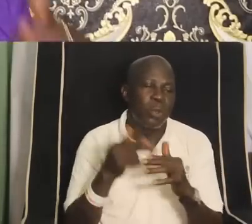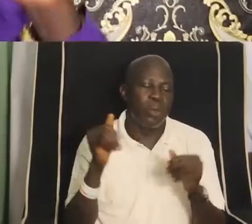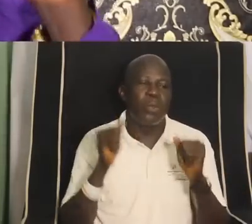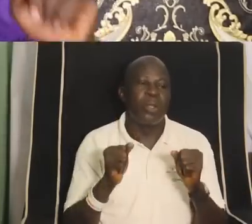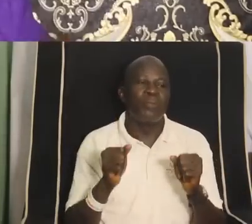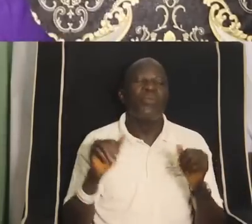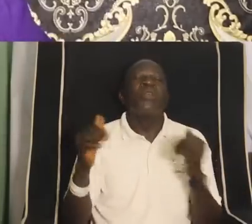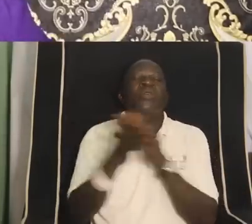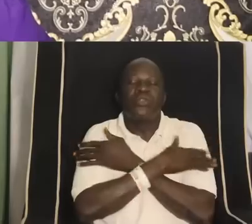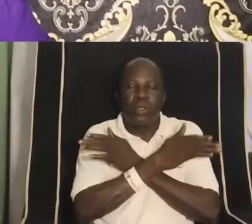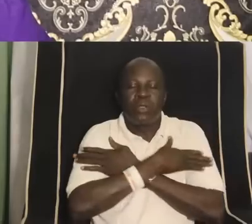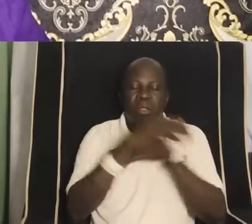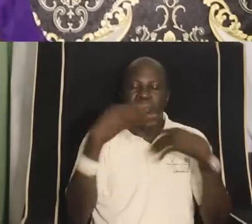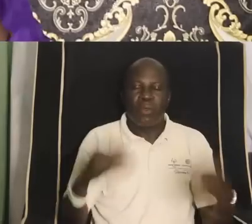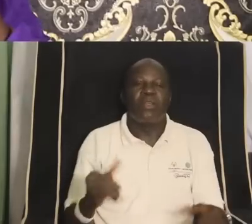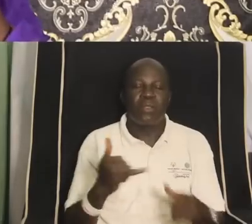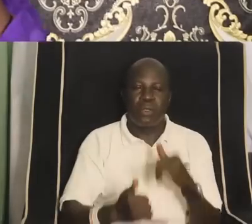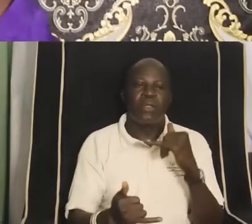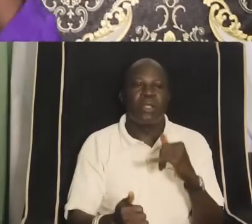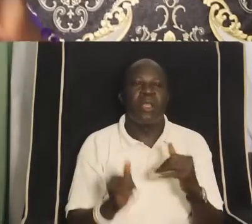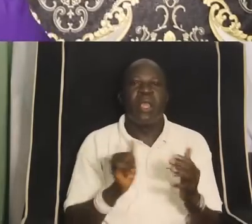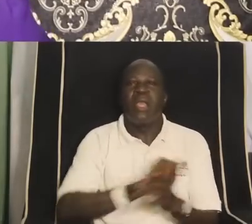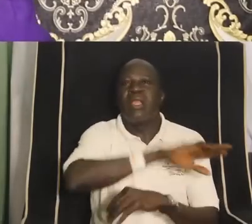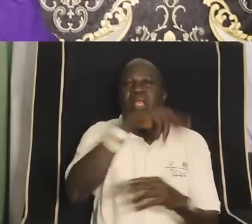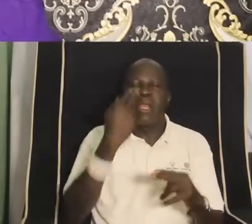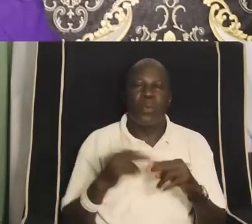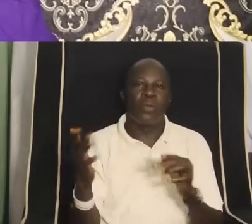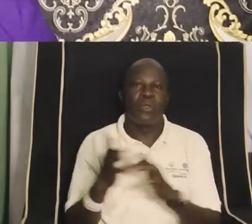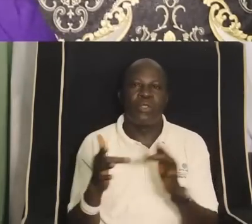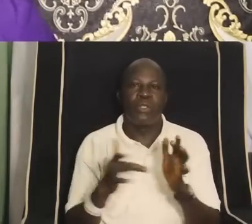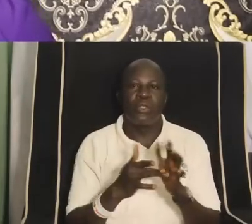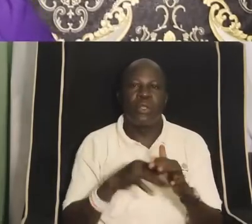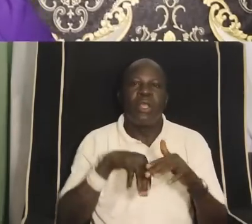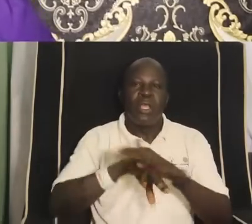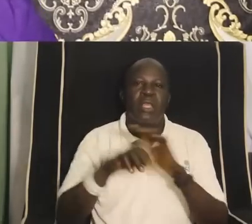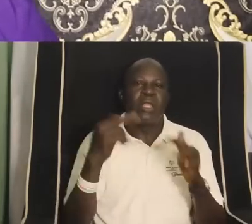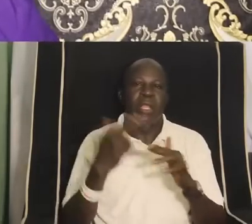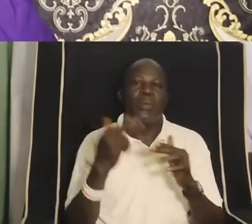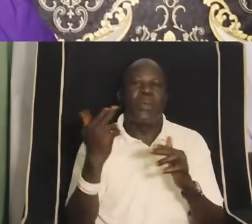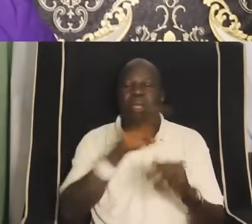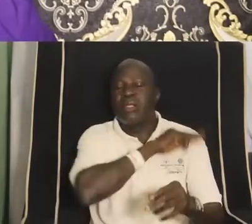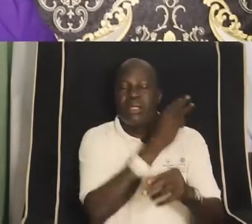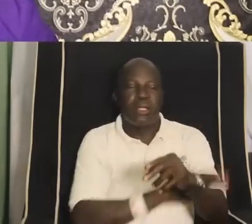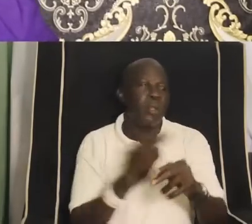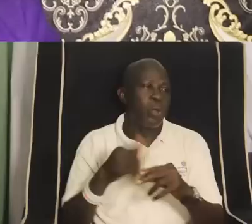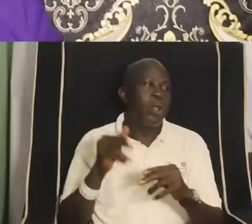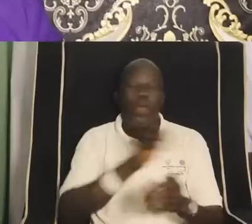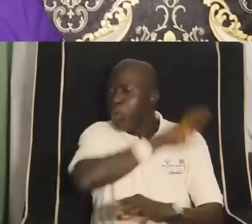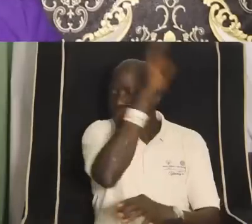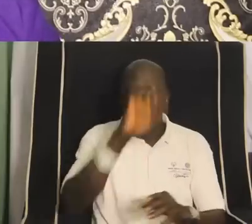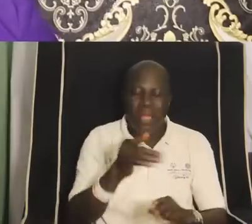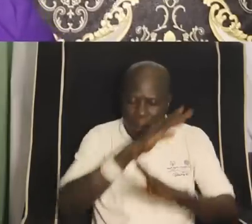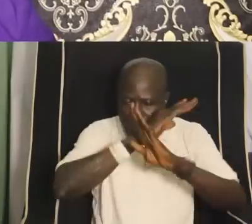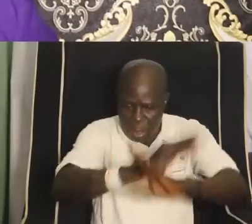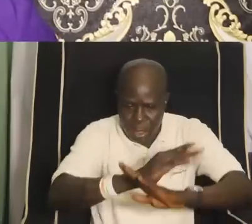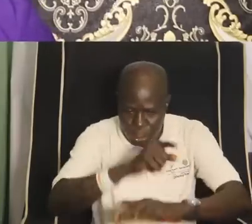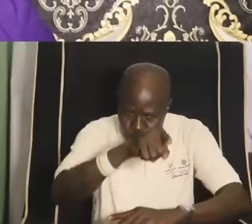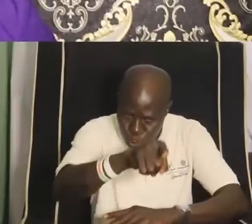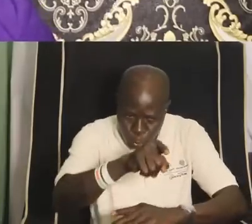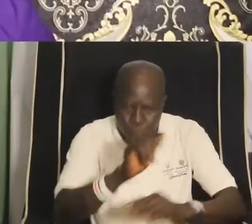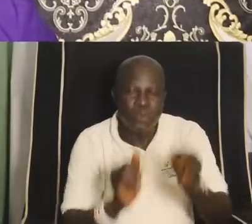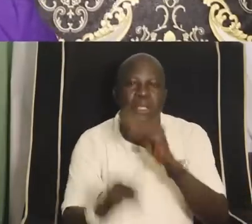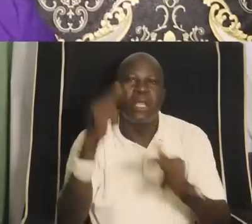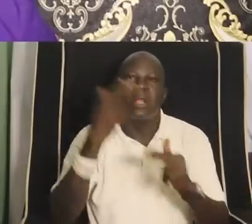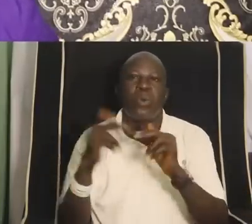will be power. Sunday la to pari program. We end it on Sunday. Egege wo daga. In the name of Jesus. No hurry abaya. In the mighty name of Jesus. Do si. Where you be delayed. No,